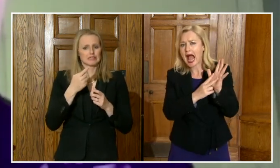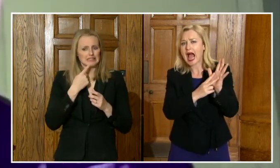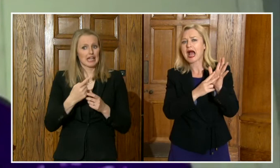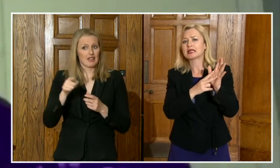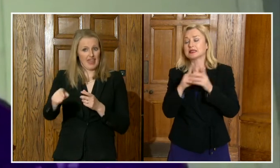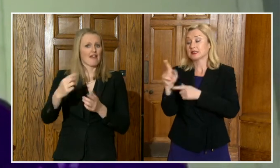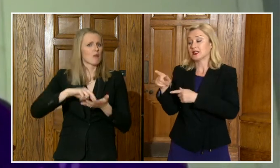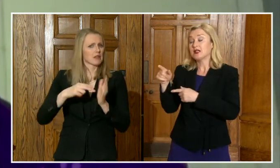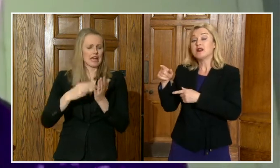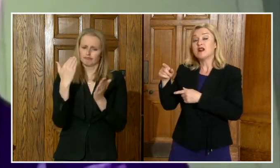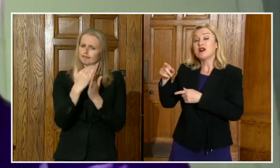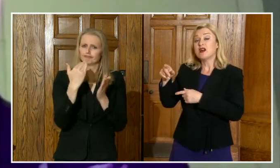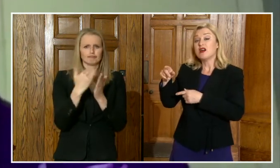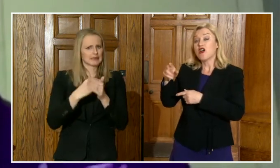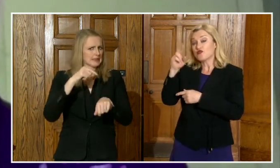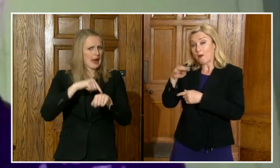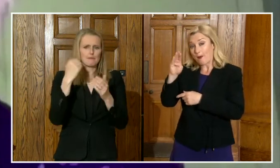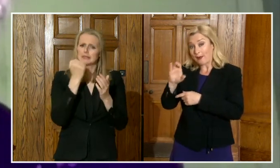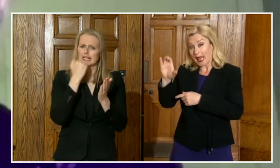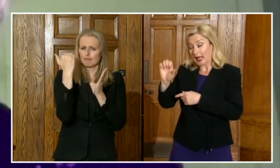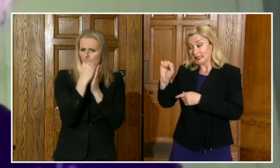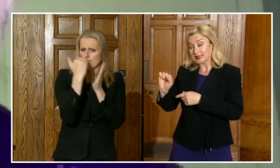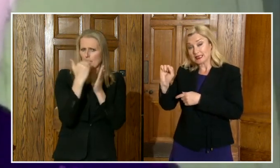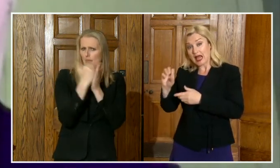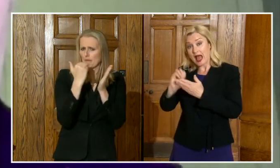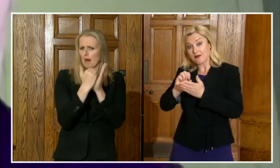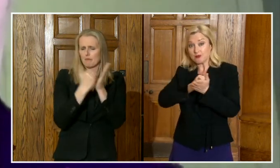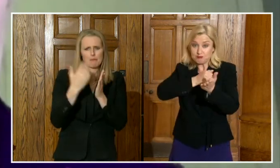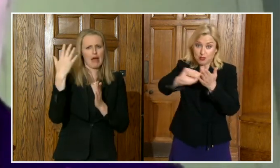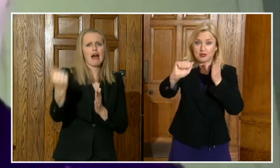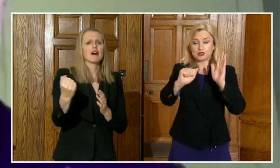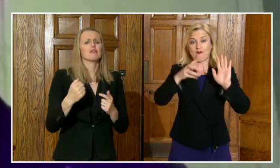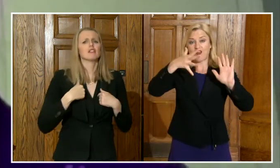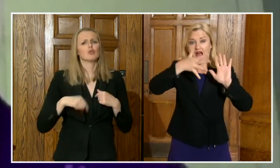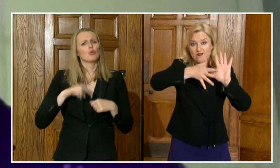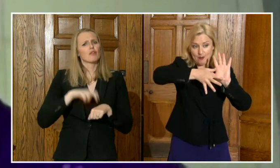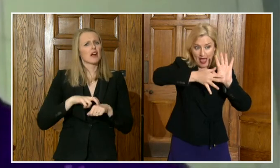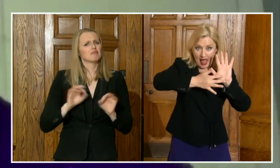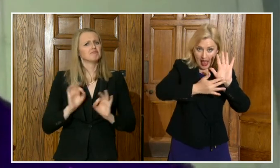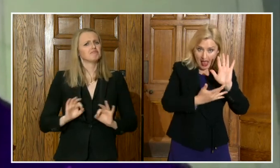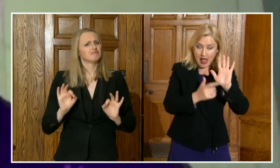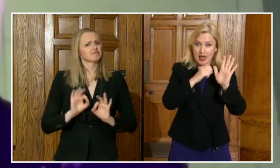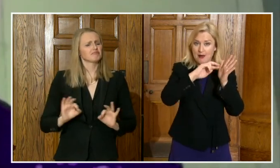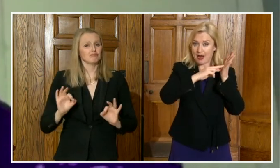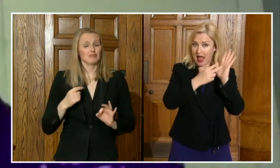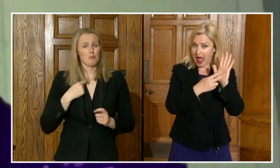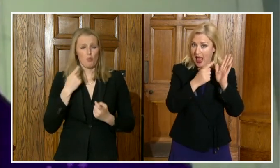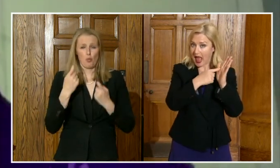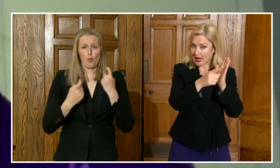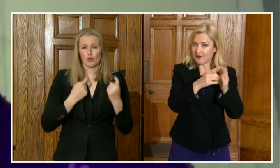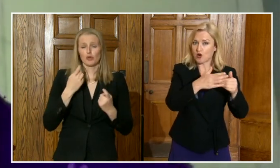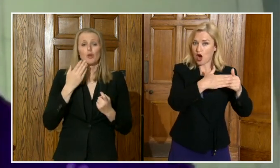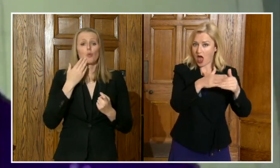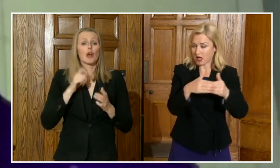published in the Republic of Ireland, might it be reasonable to assume that actually what may happen in terms of coming out of lockdown will